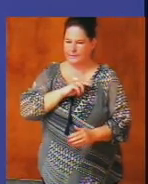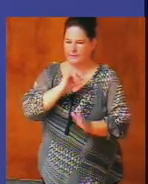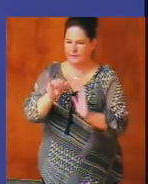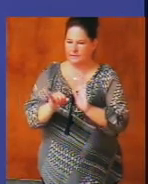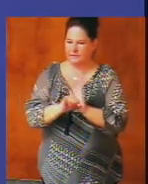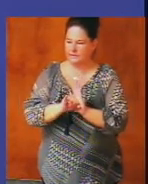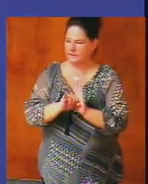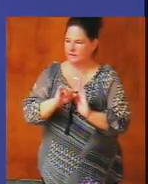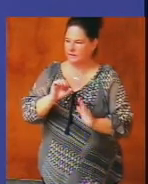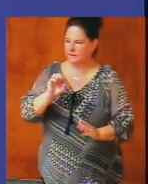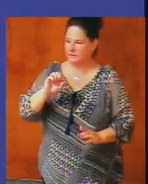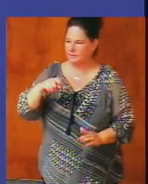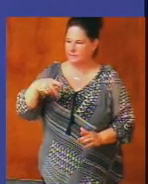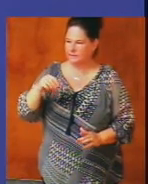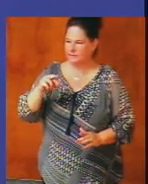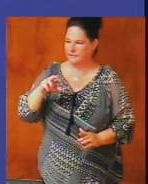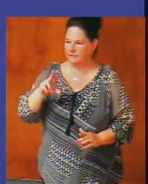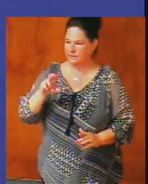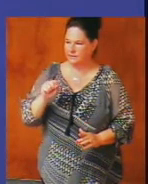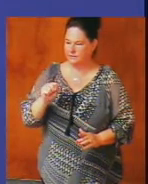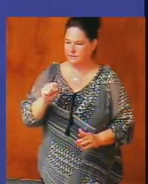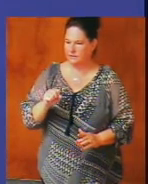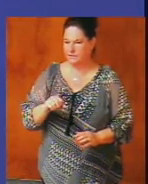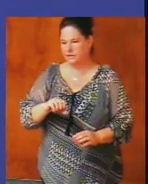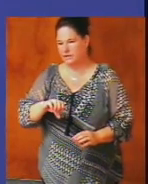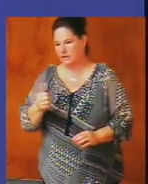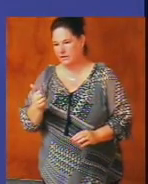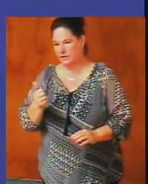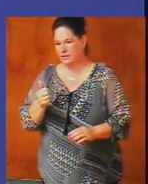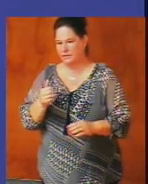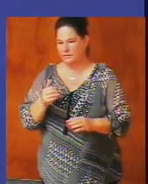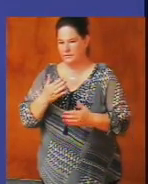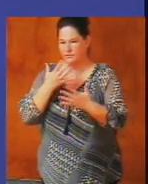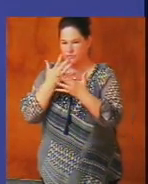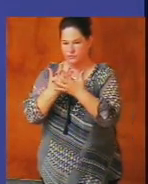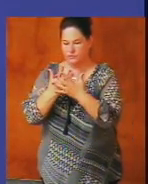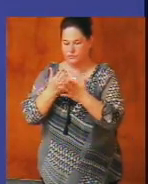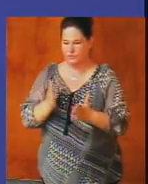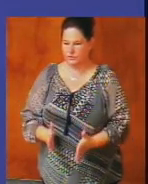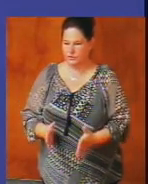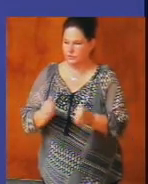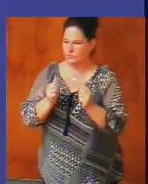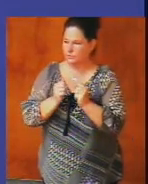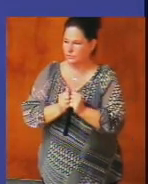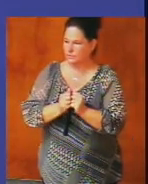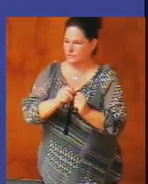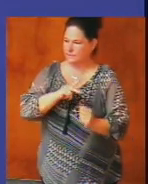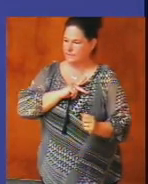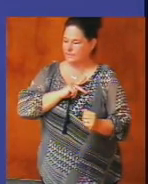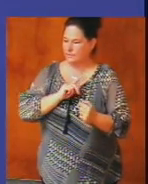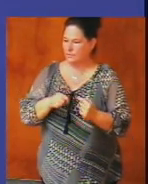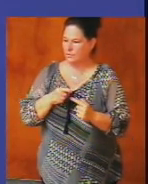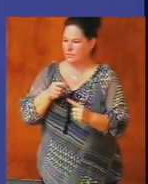Epaphras as a fellow prisoner with Paul when he